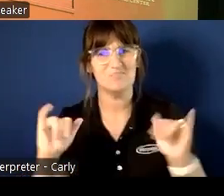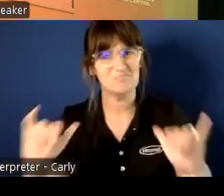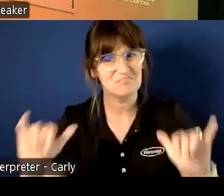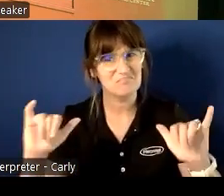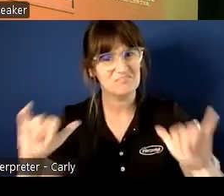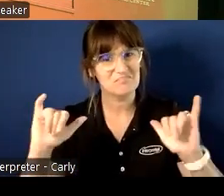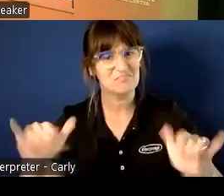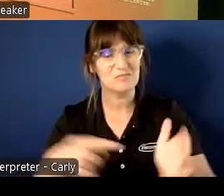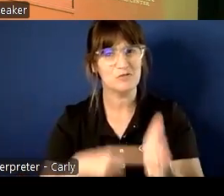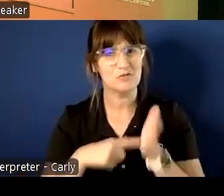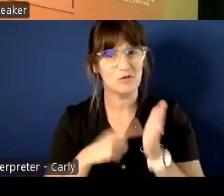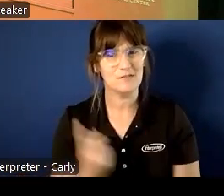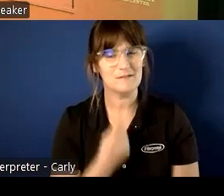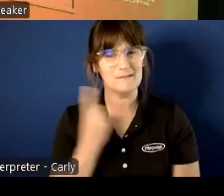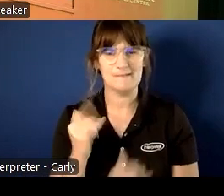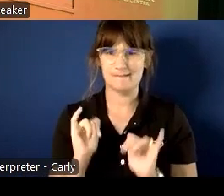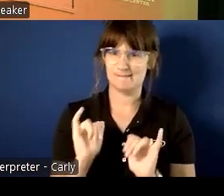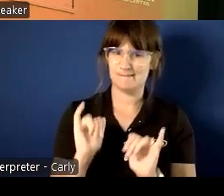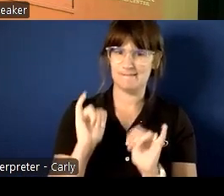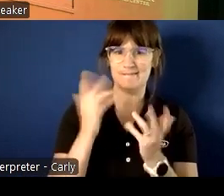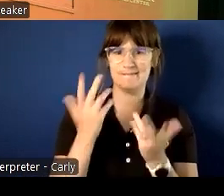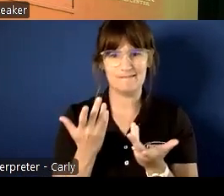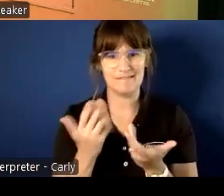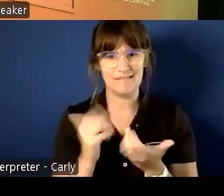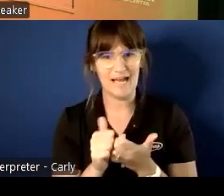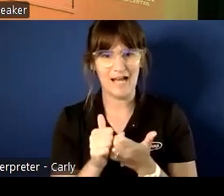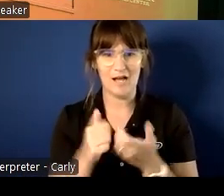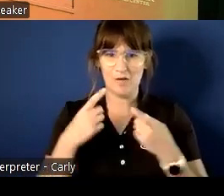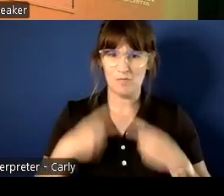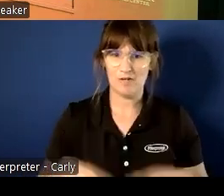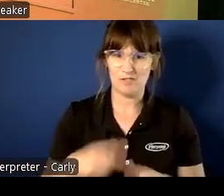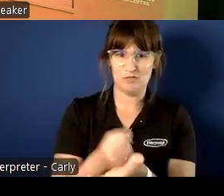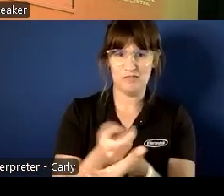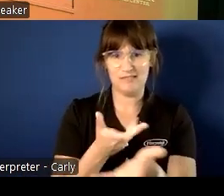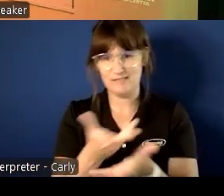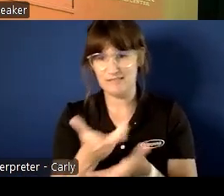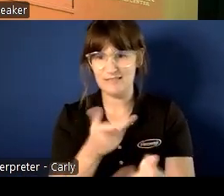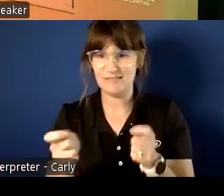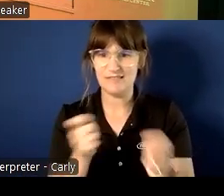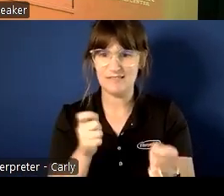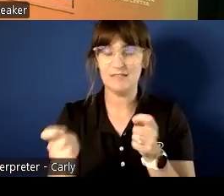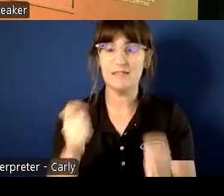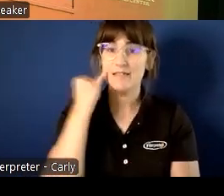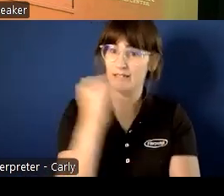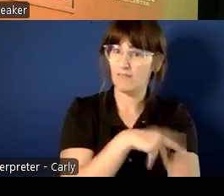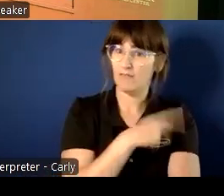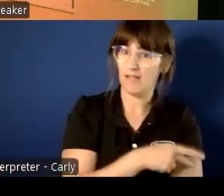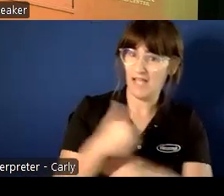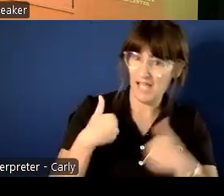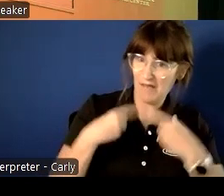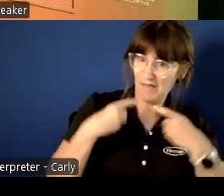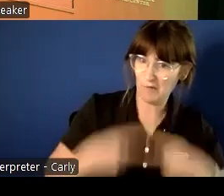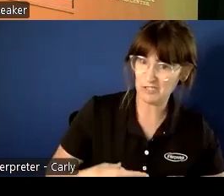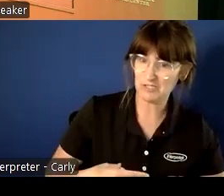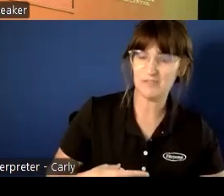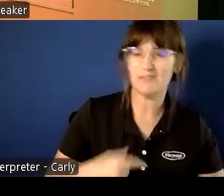lot about like how depression is treated, right? So it's like the story seems to be that that these patients who have depression, they're not